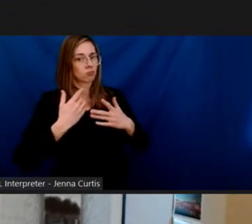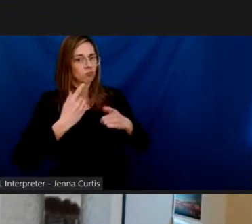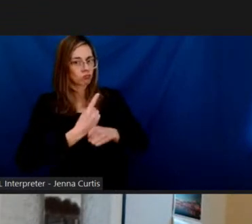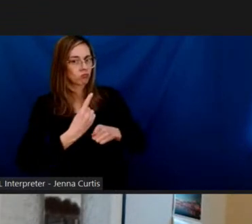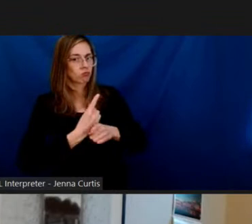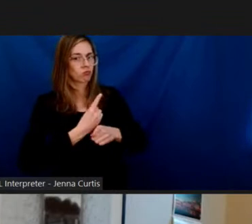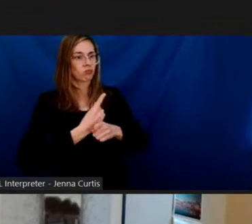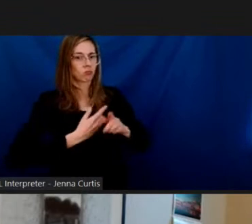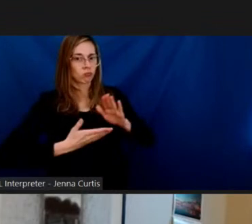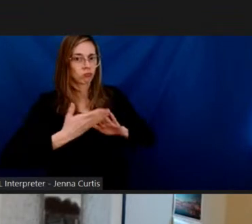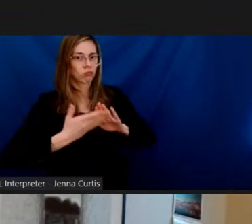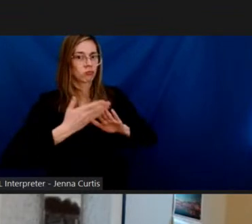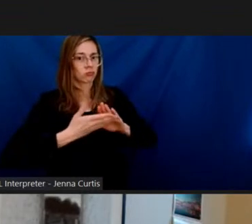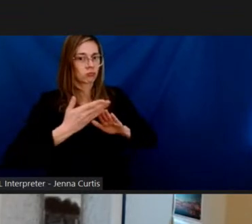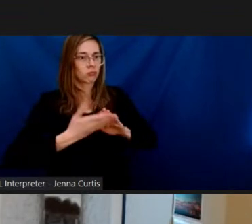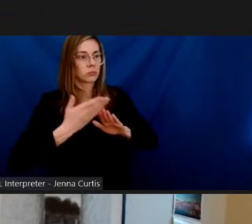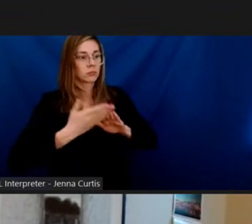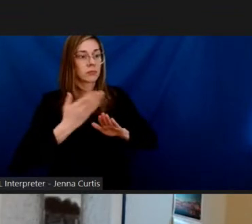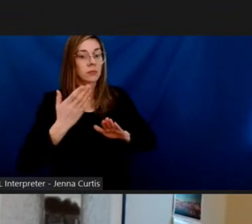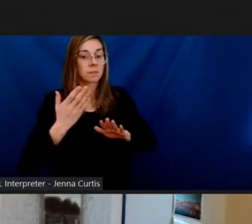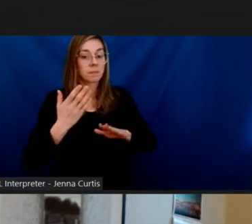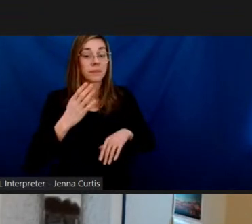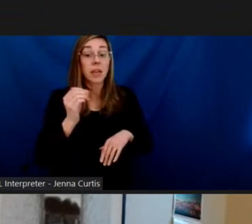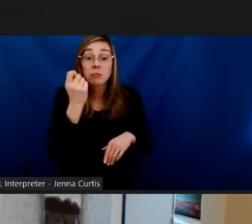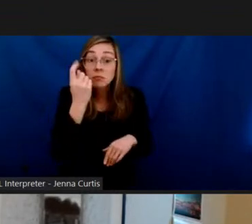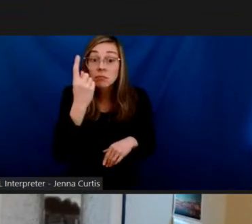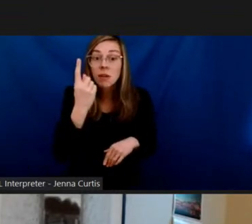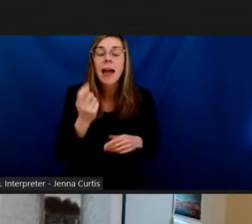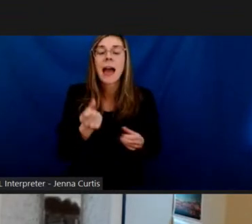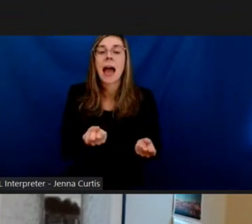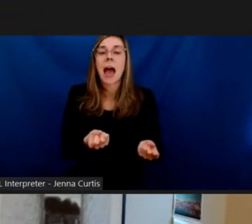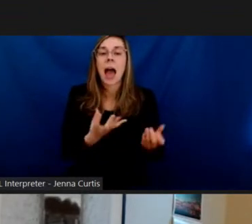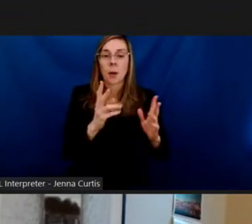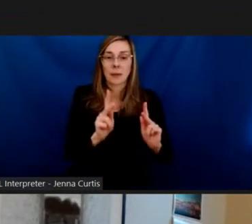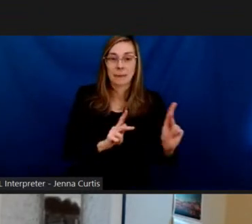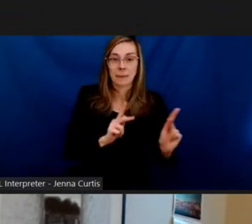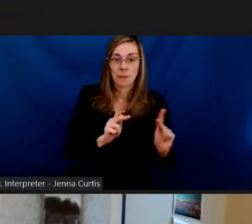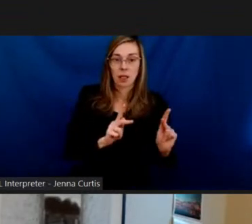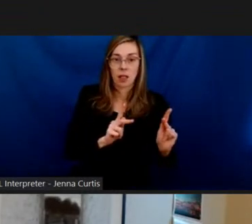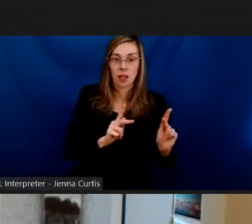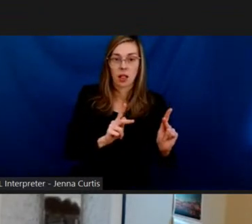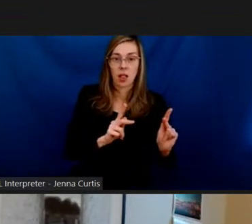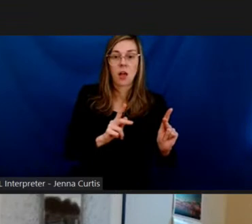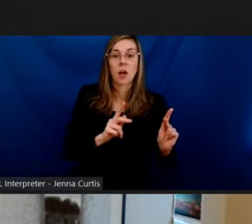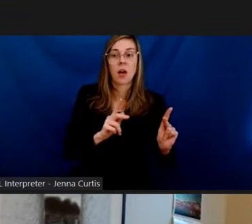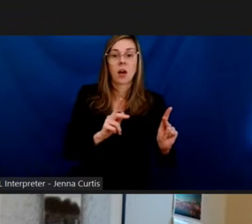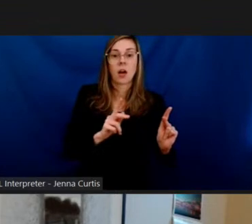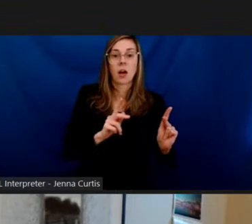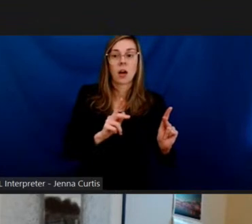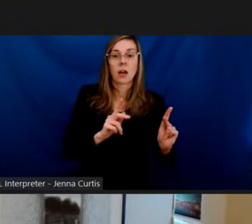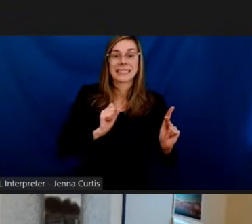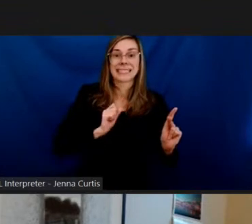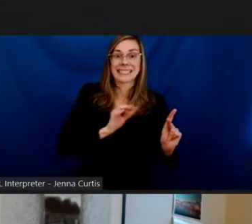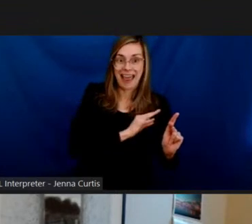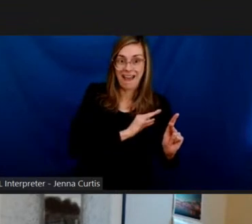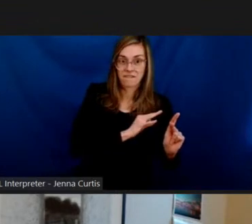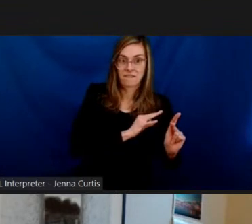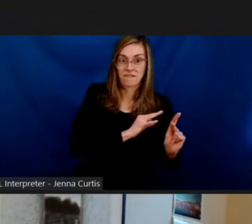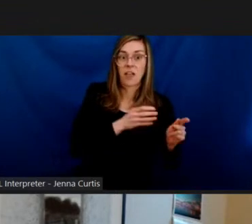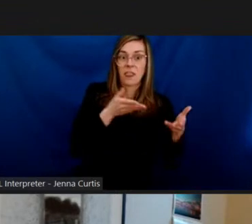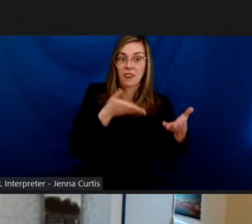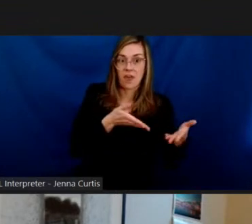is the number of people per individual living there who provides that oversight, support, and